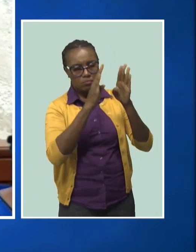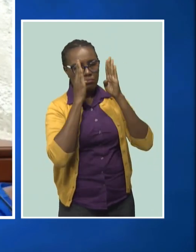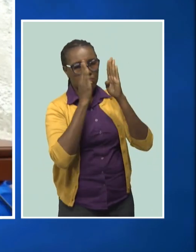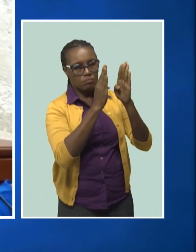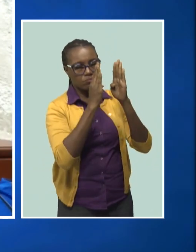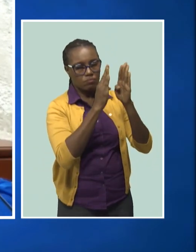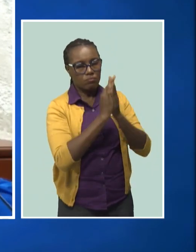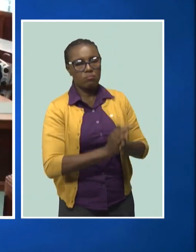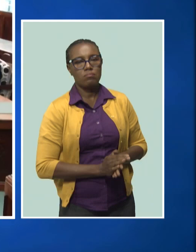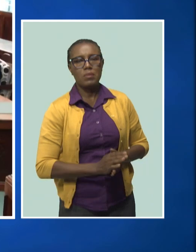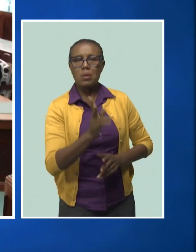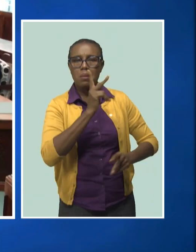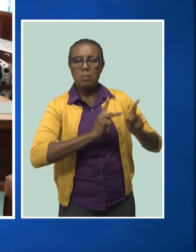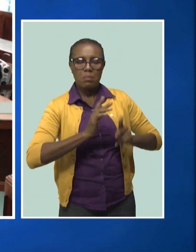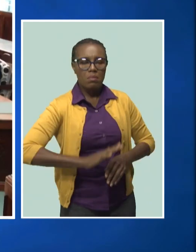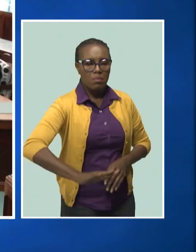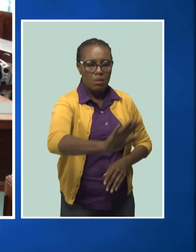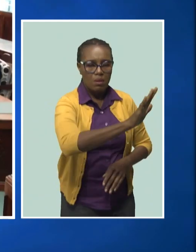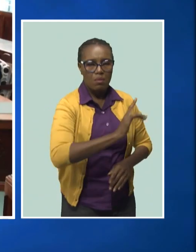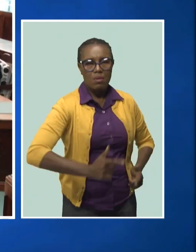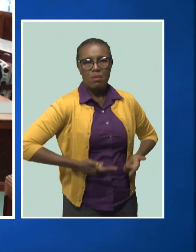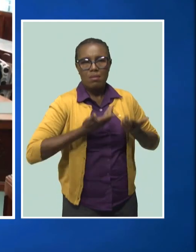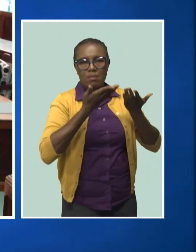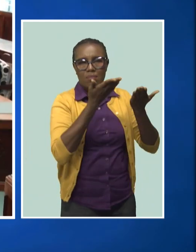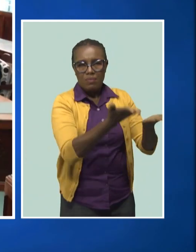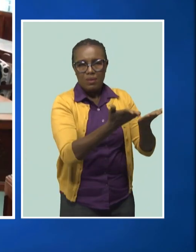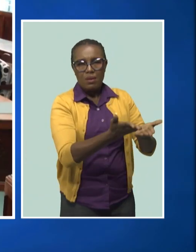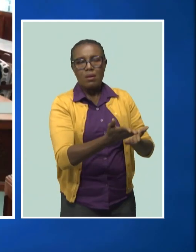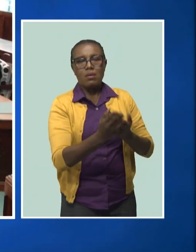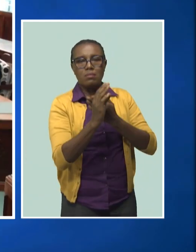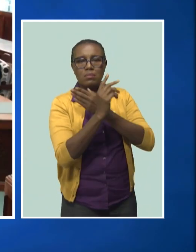of St. Michael Northwest.